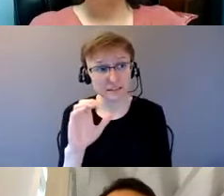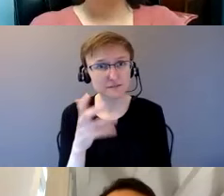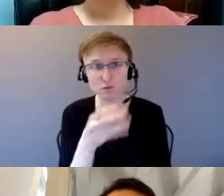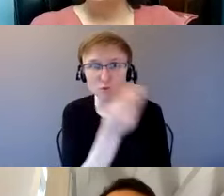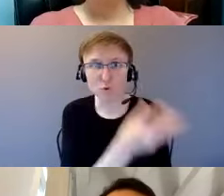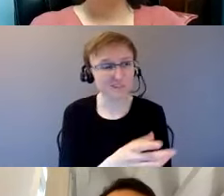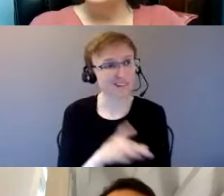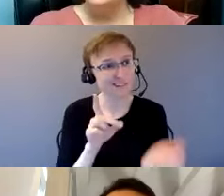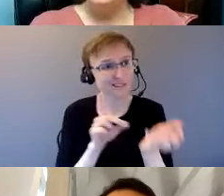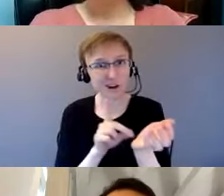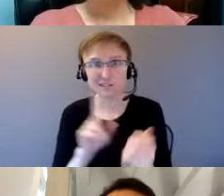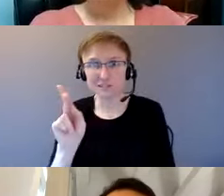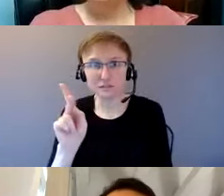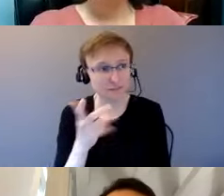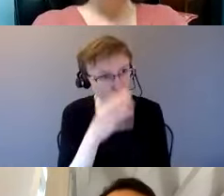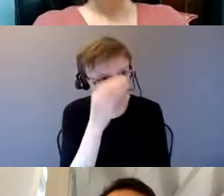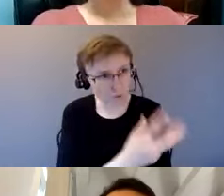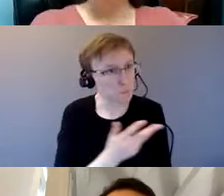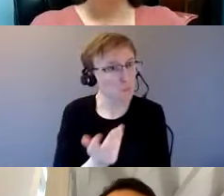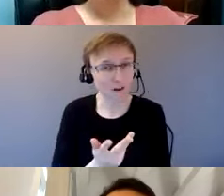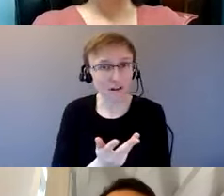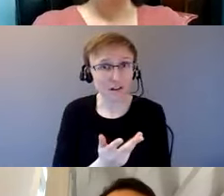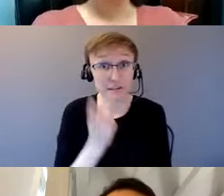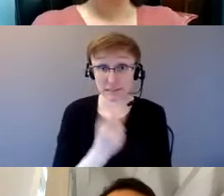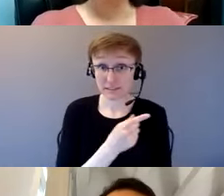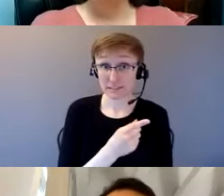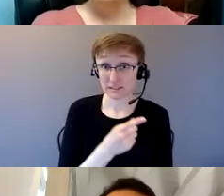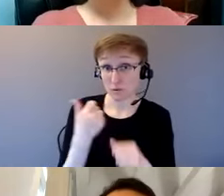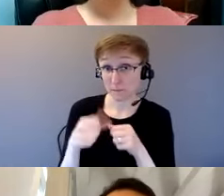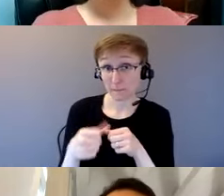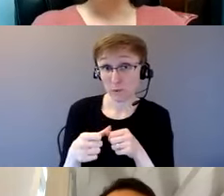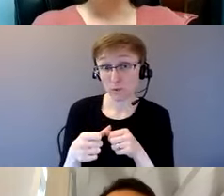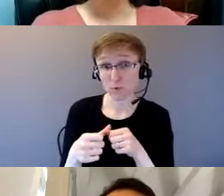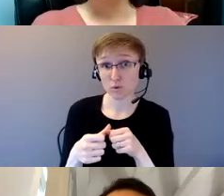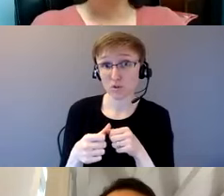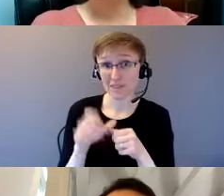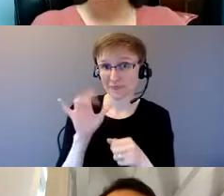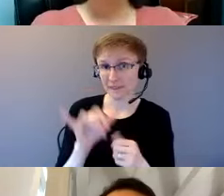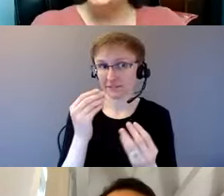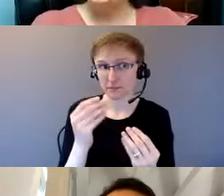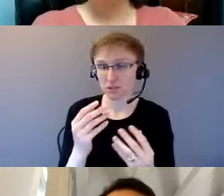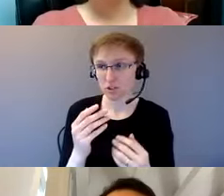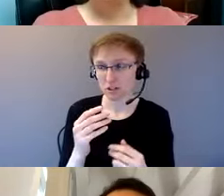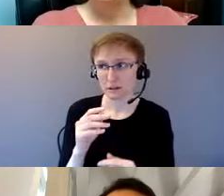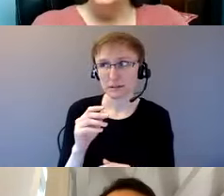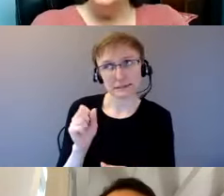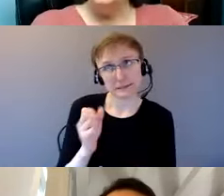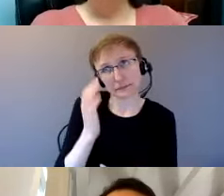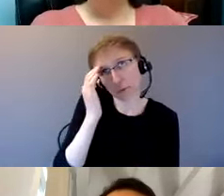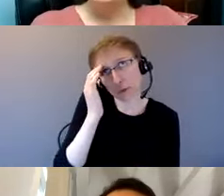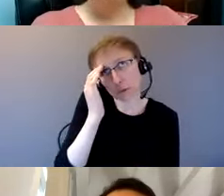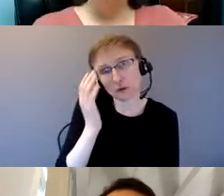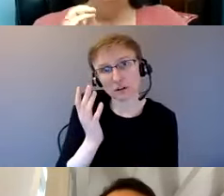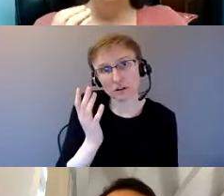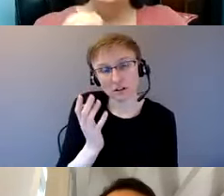did everybody tell him? And to see, did he remember any of that? Did he retain that information? Was he able to act on it?